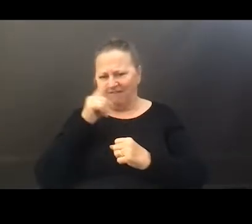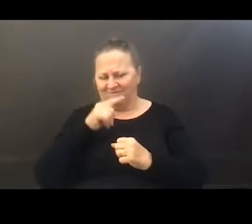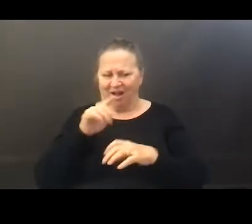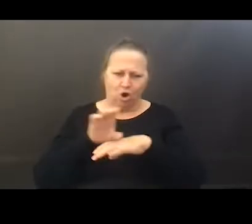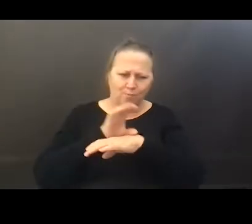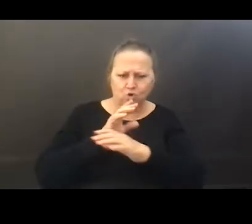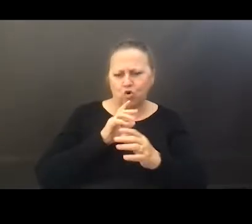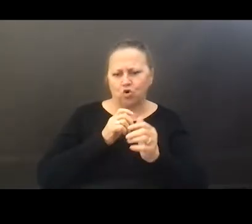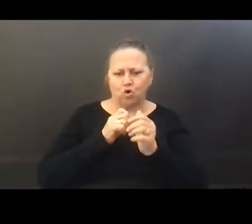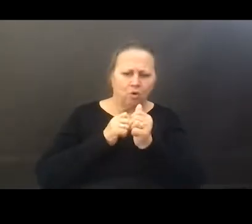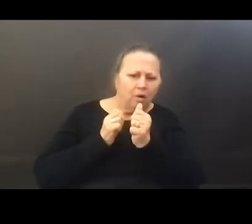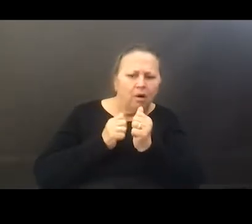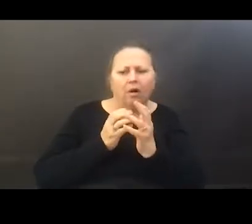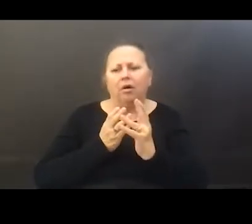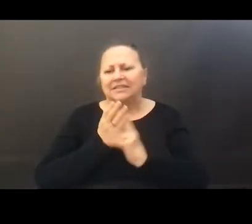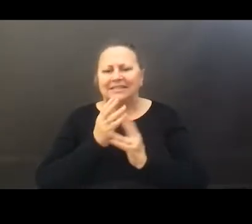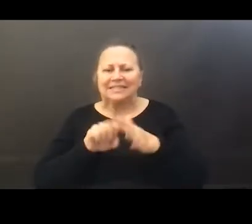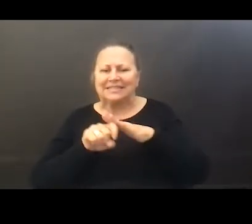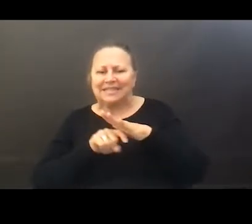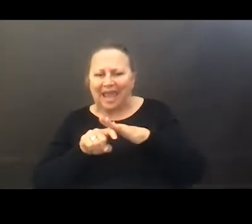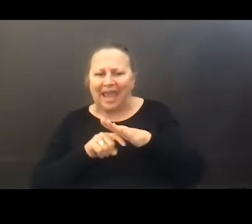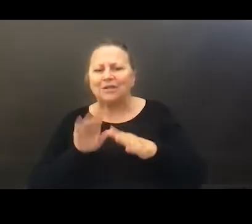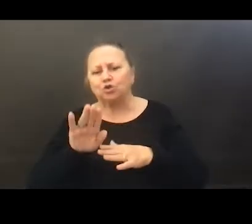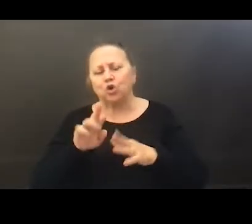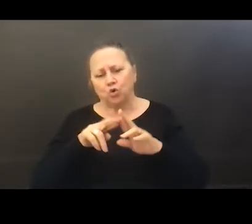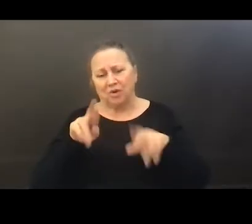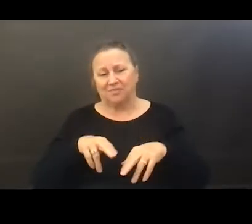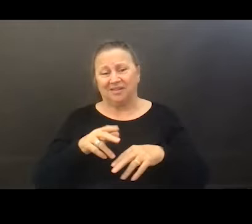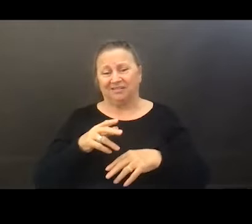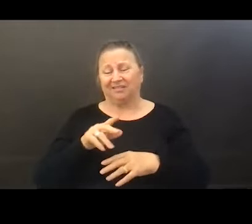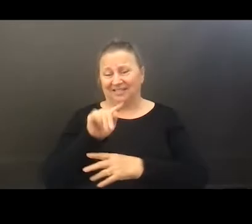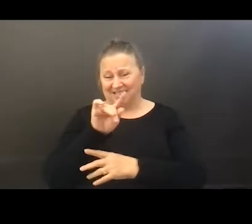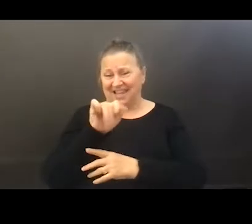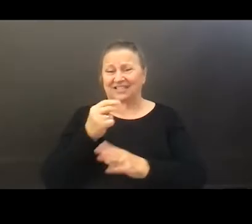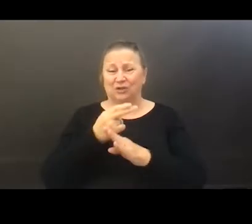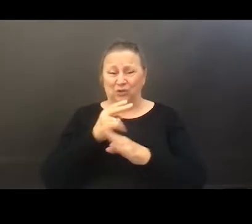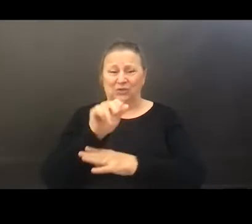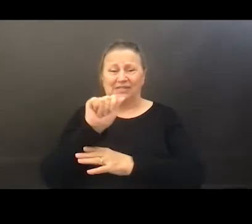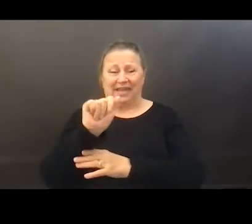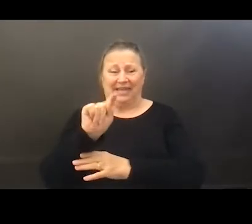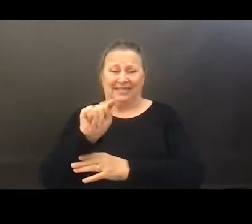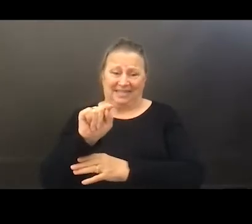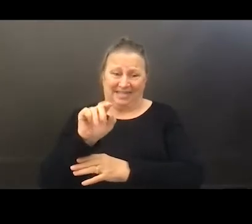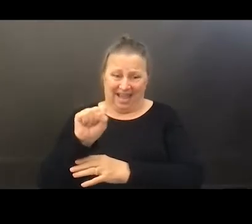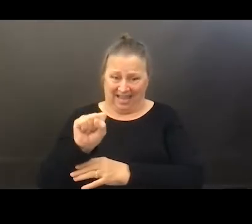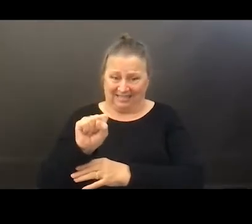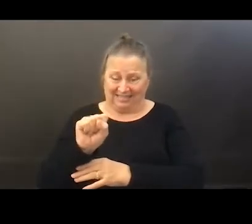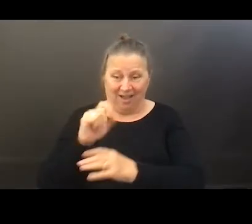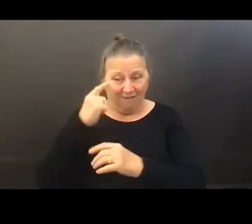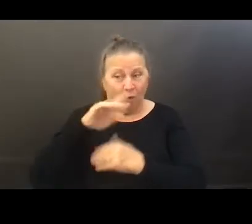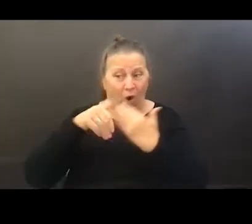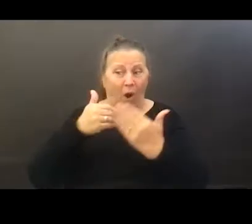resume. And Tesla does use an ATS for all of their job applicants. So take advantage of